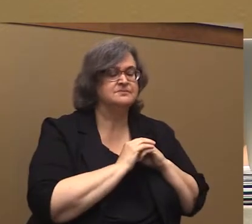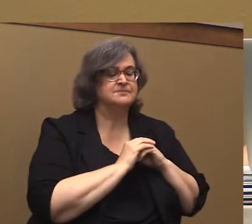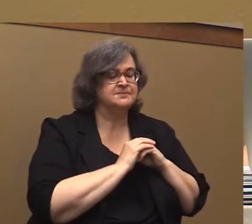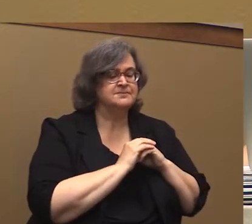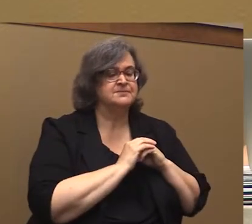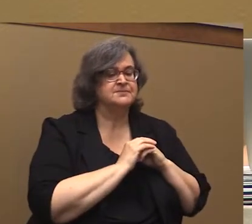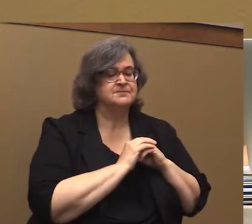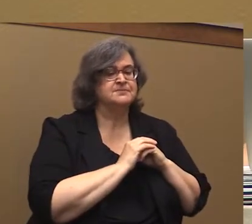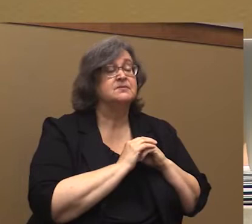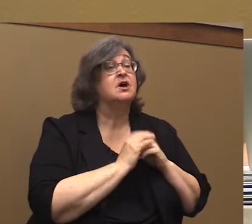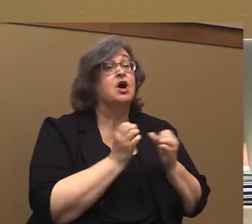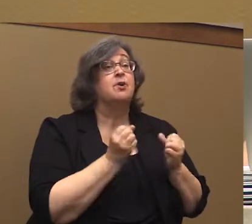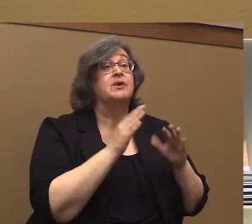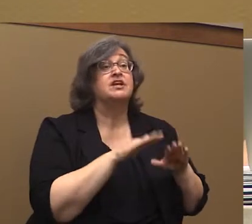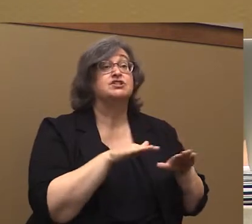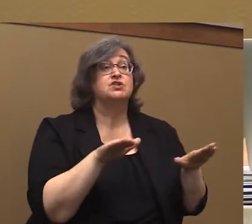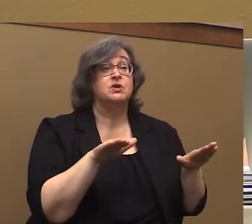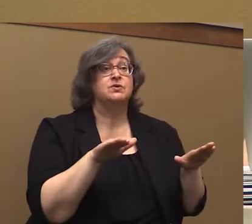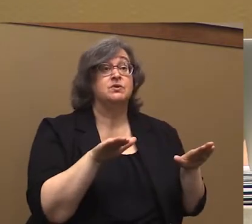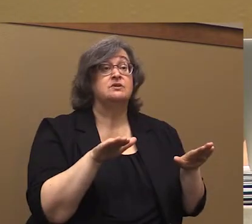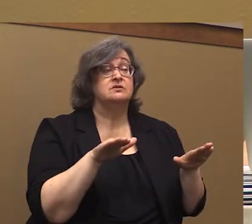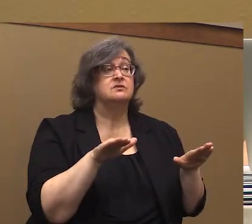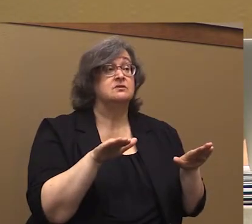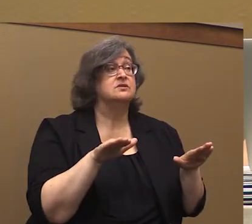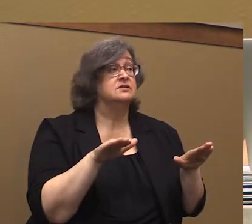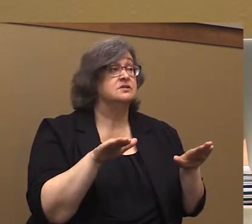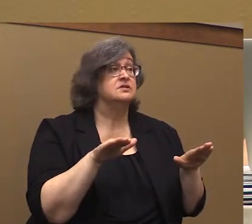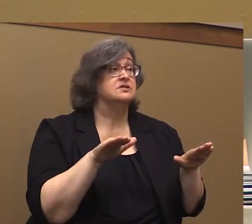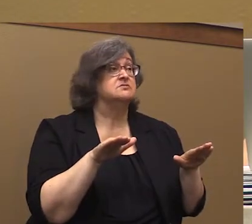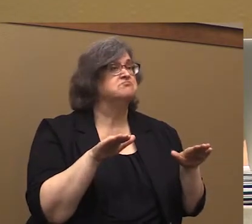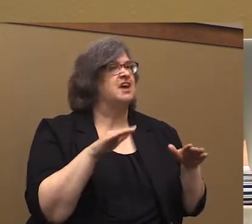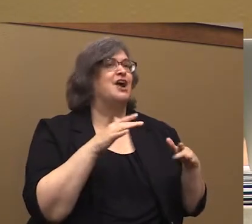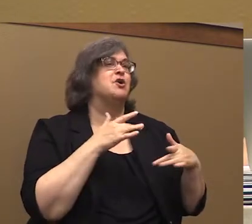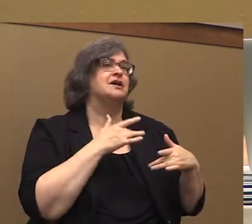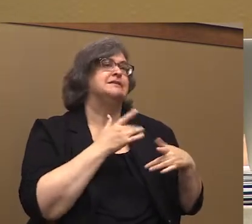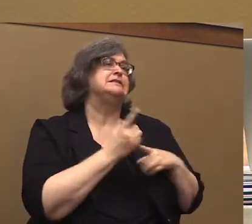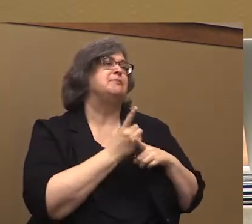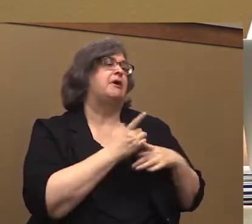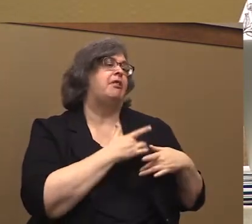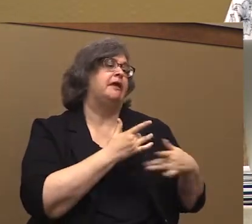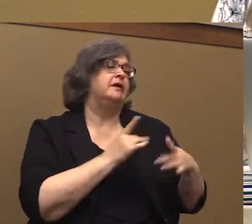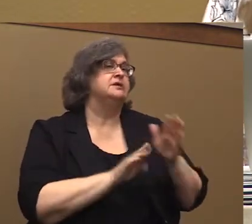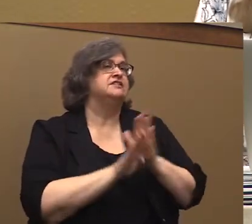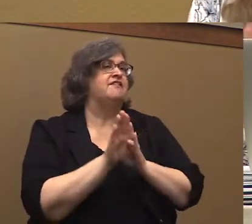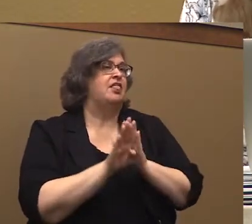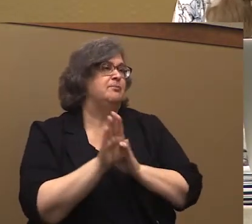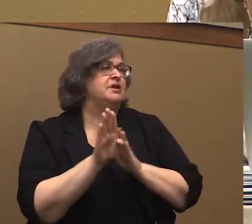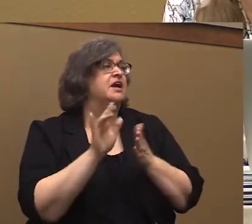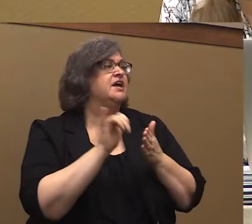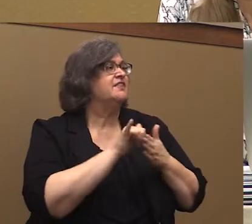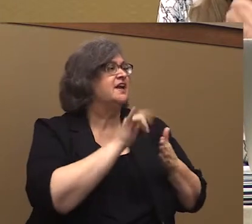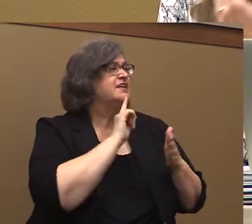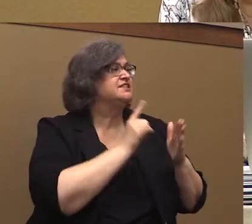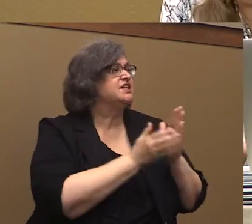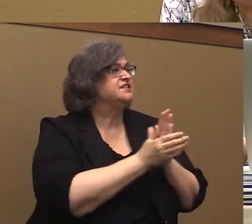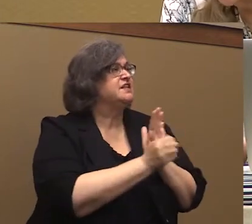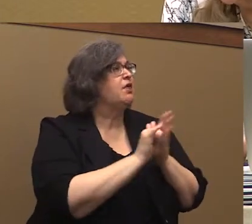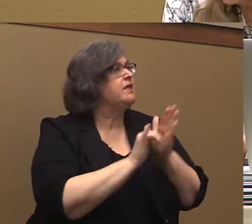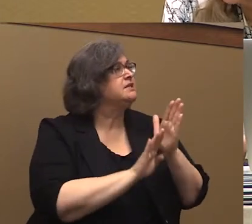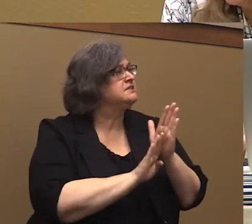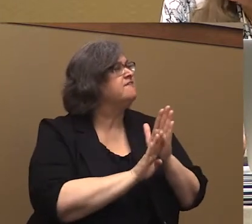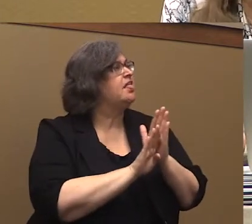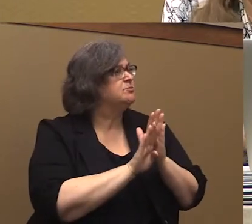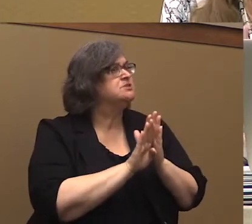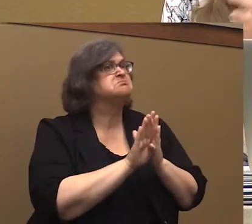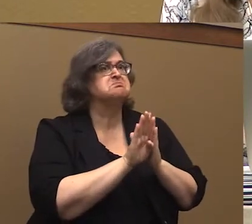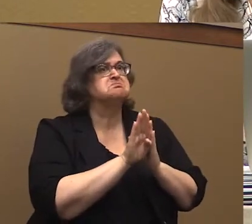them. Many children who are typically developing, this is also a skill that